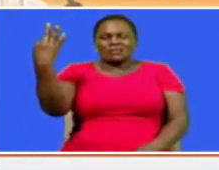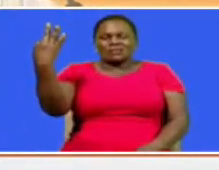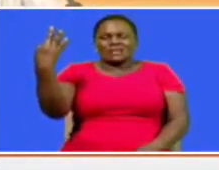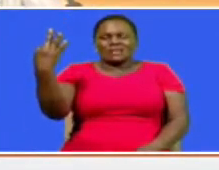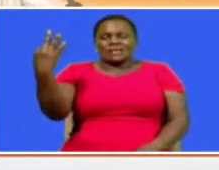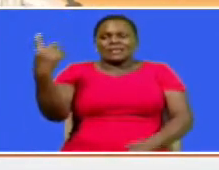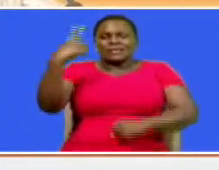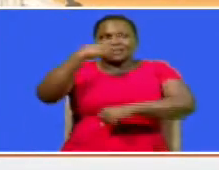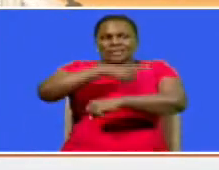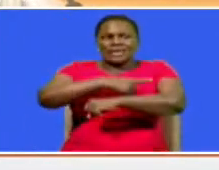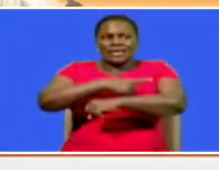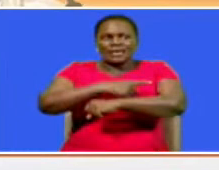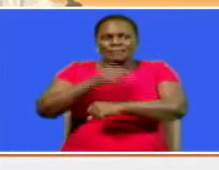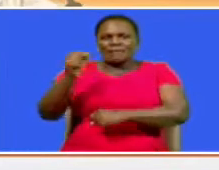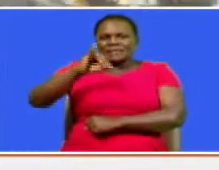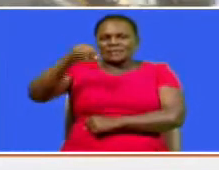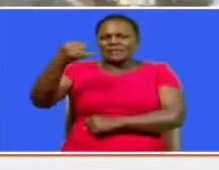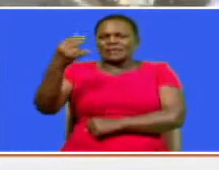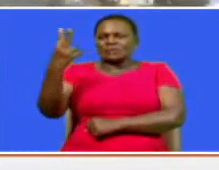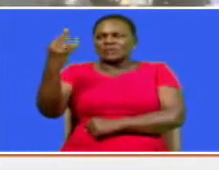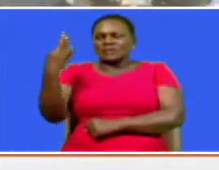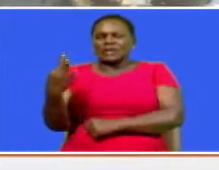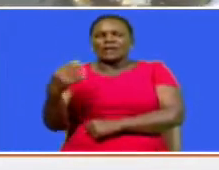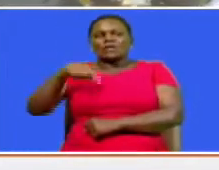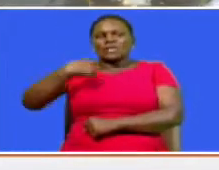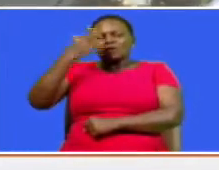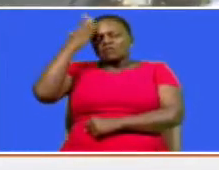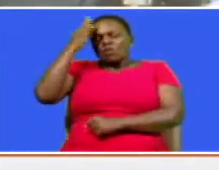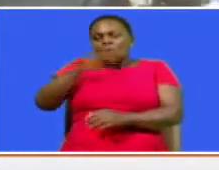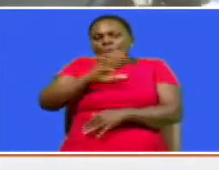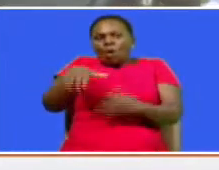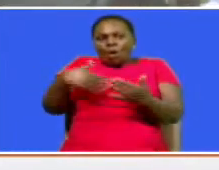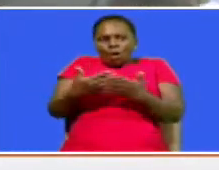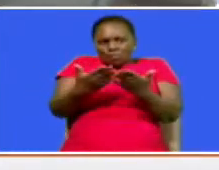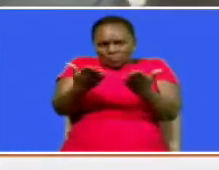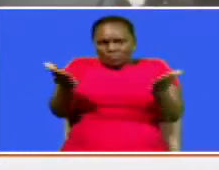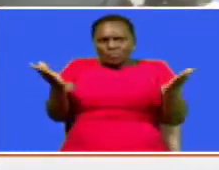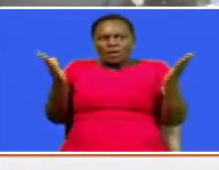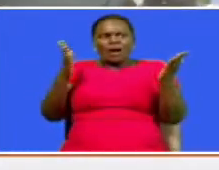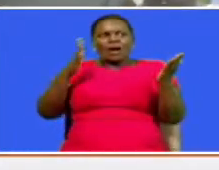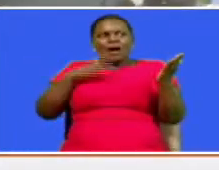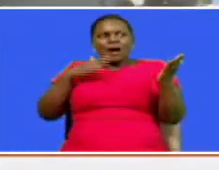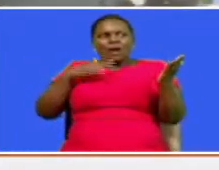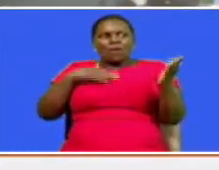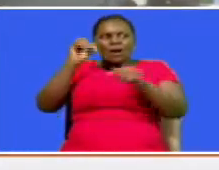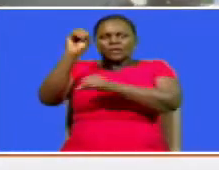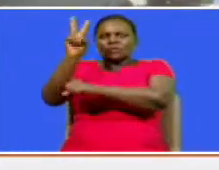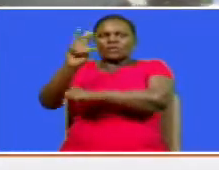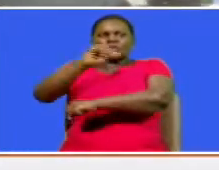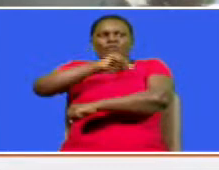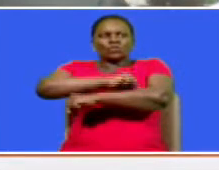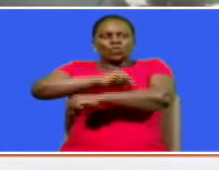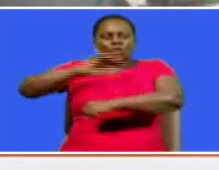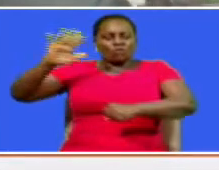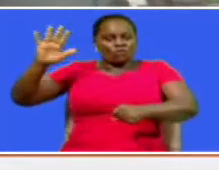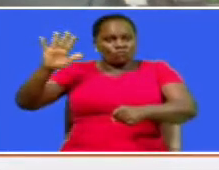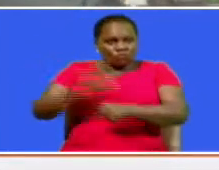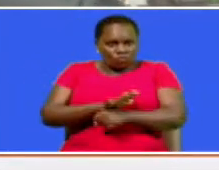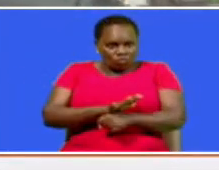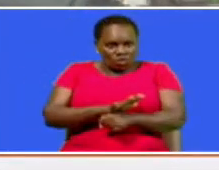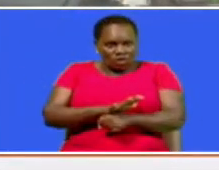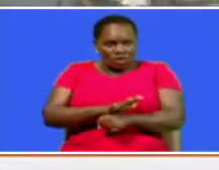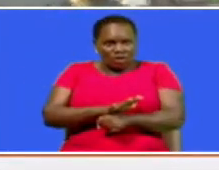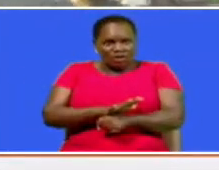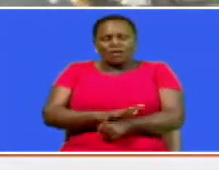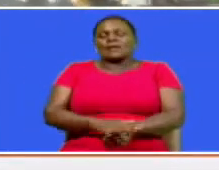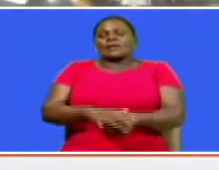January 2023 on the date of again January 23rd. We know all of us that our high schools are full,